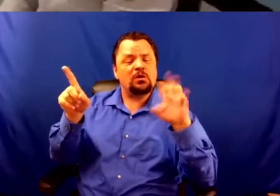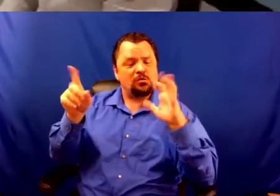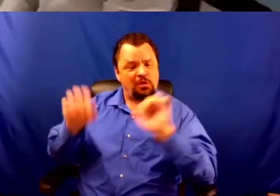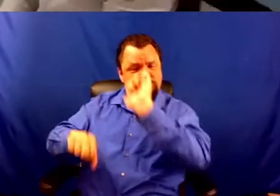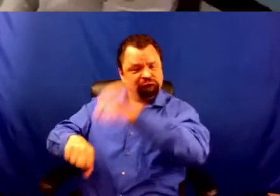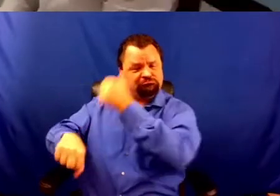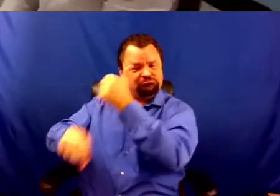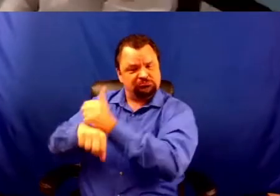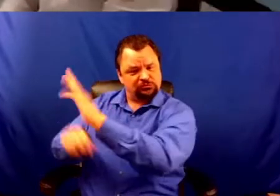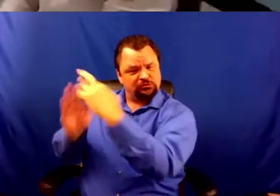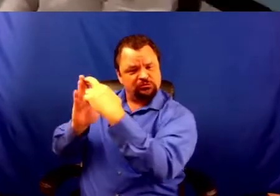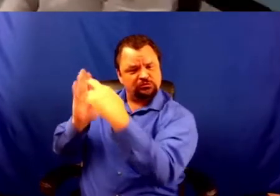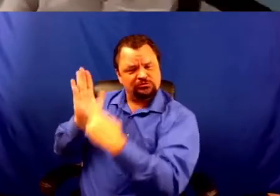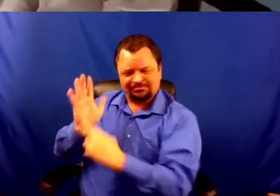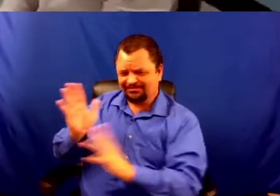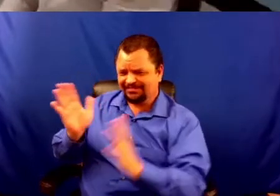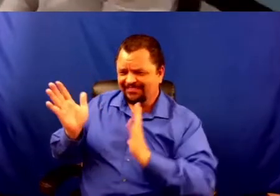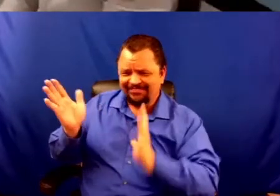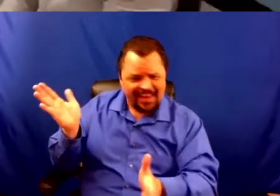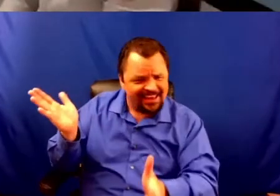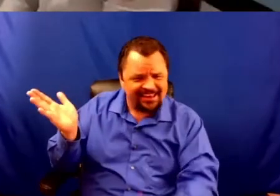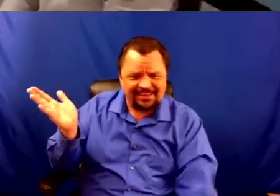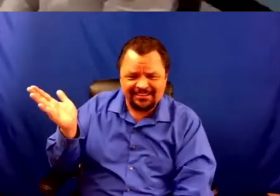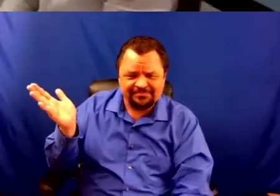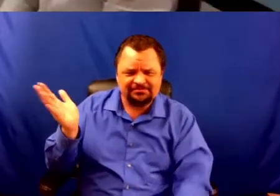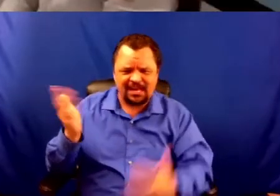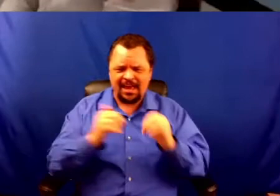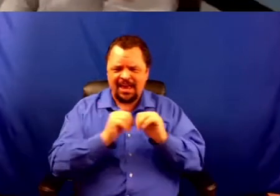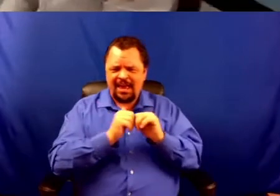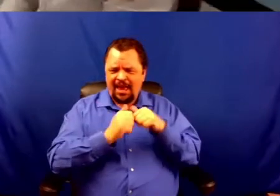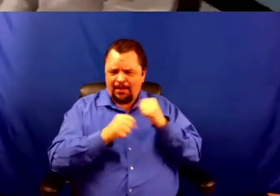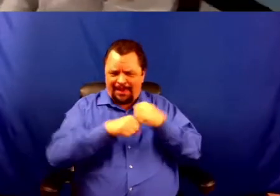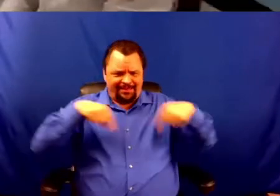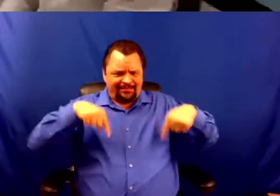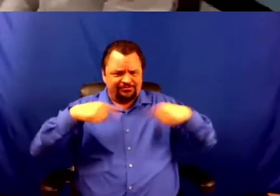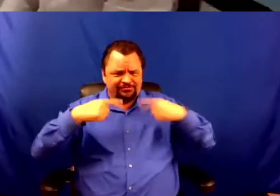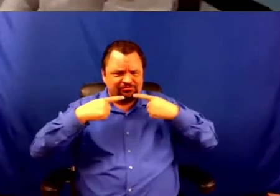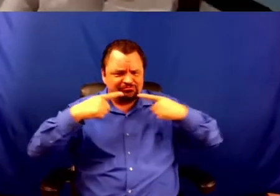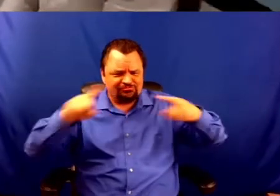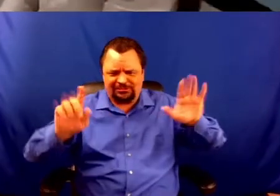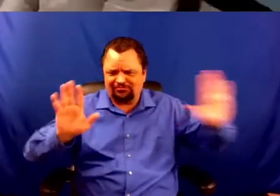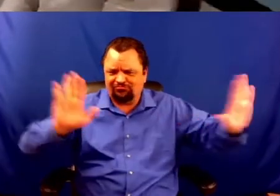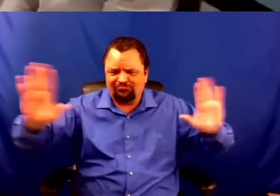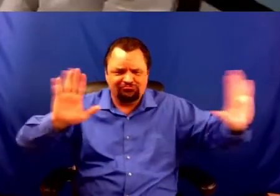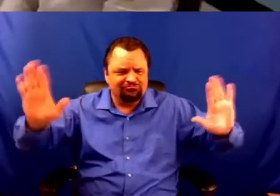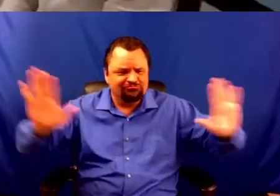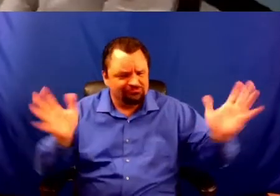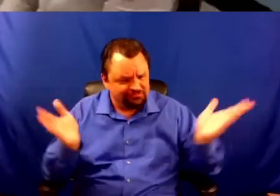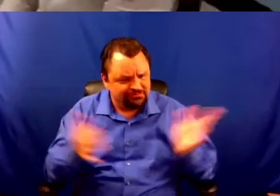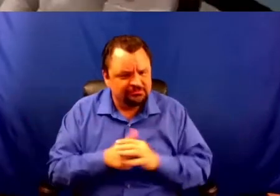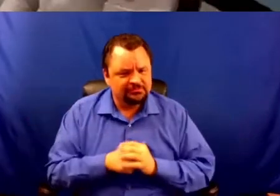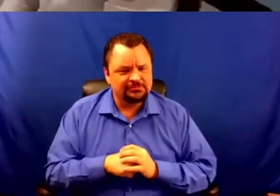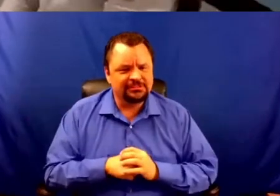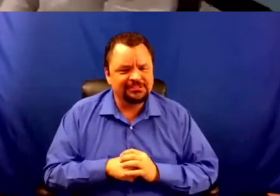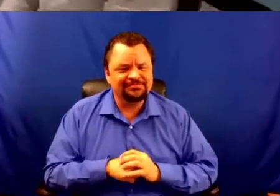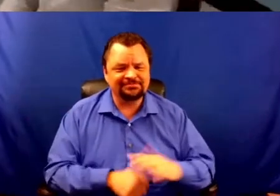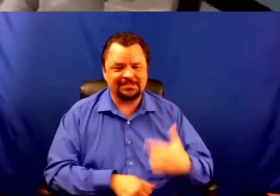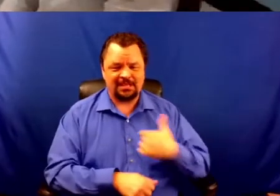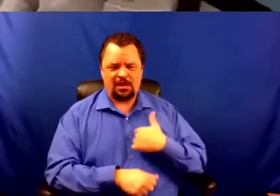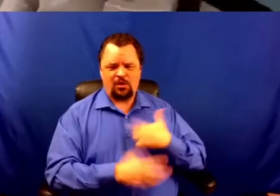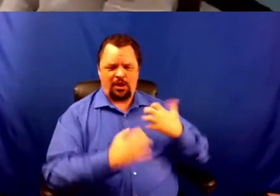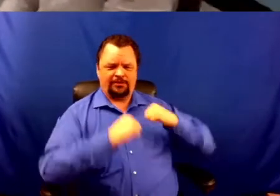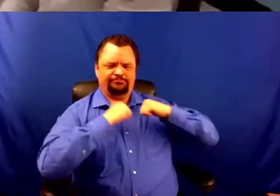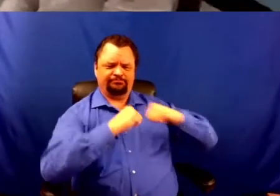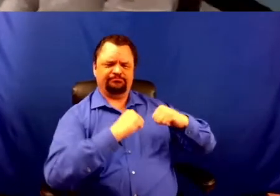The proclamation, you have described it inaccurately. And so that's my defense to that.